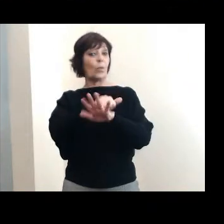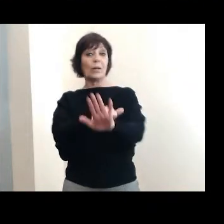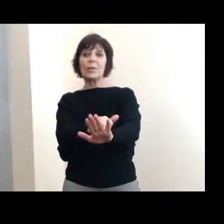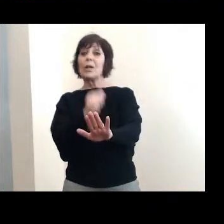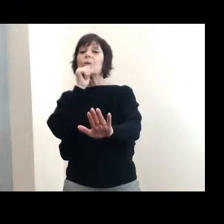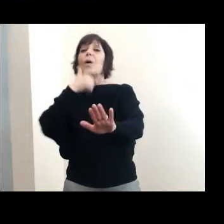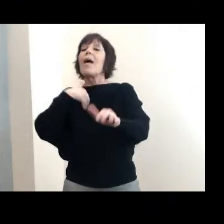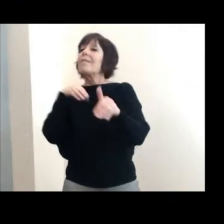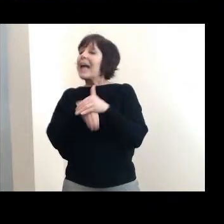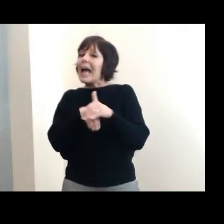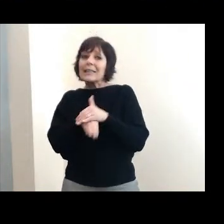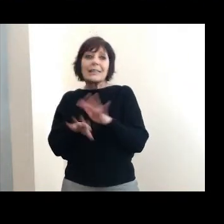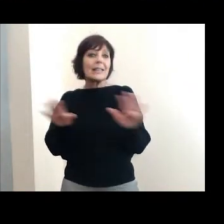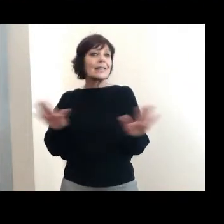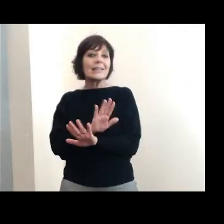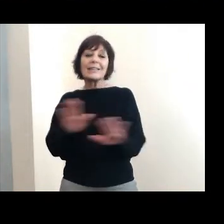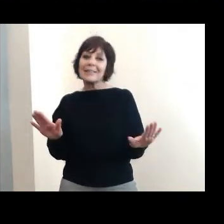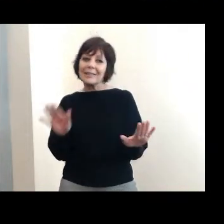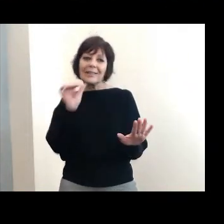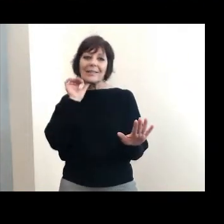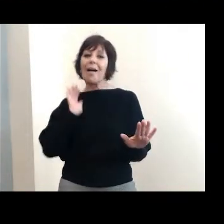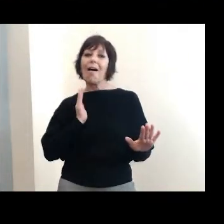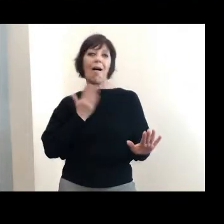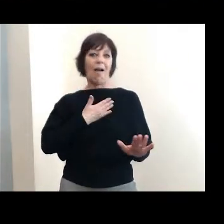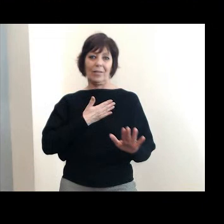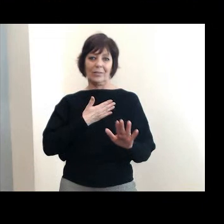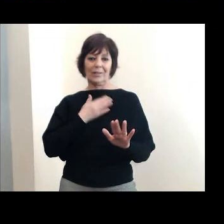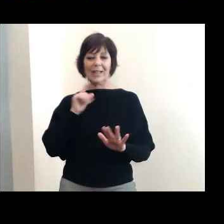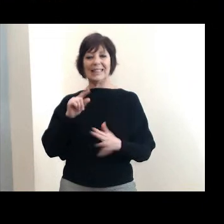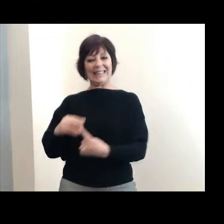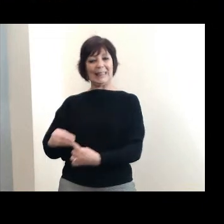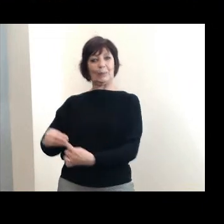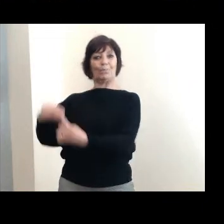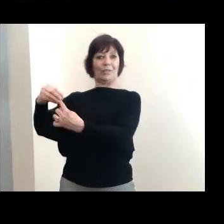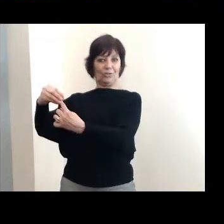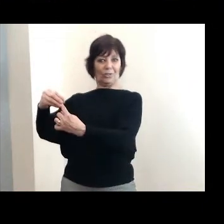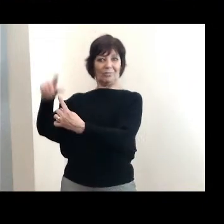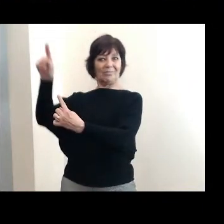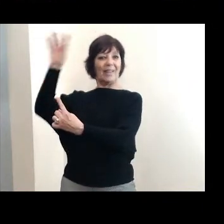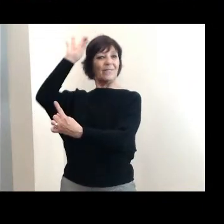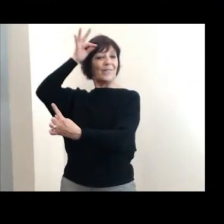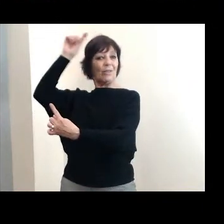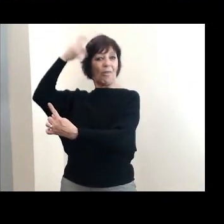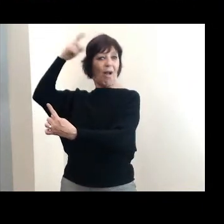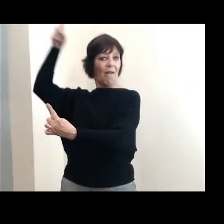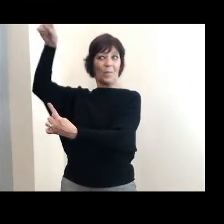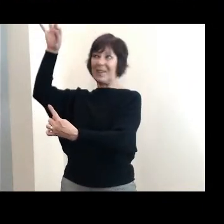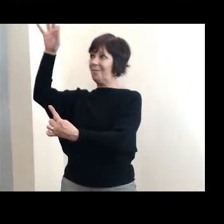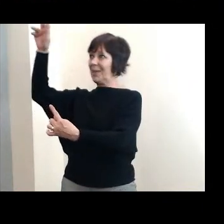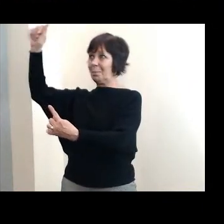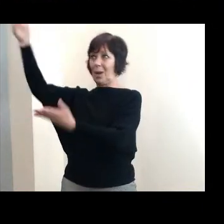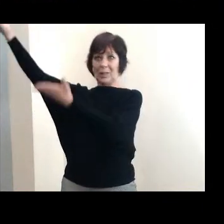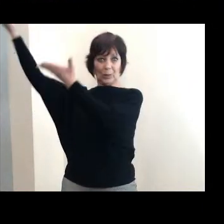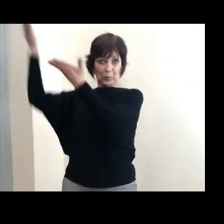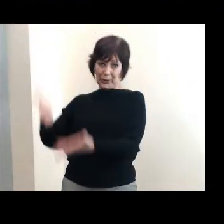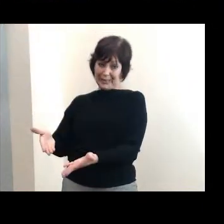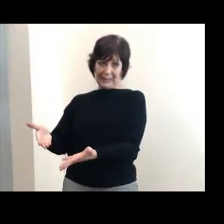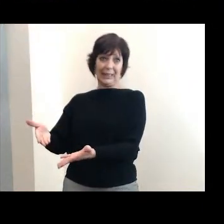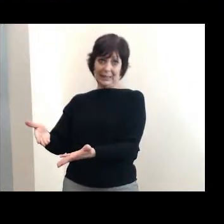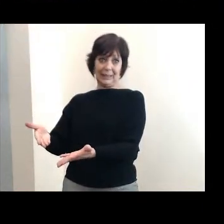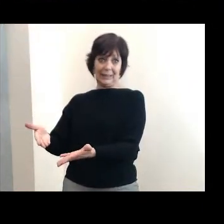have access to the appointment schedule for this location. It is a special site that the federal government is bringing in here